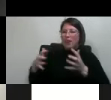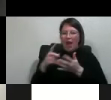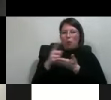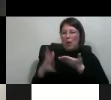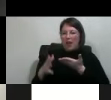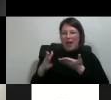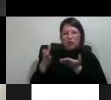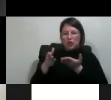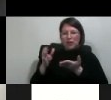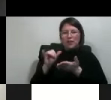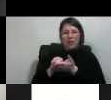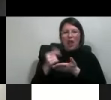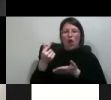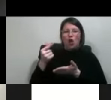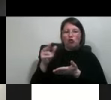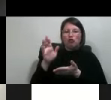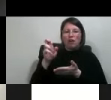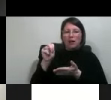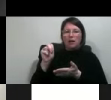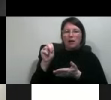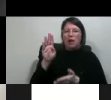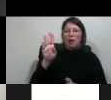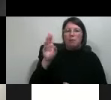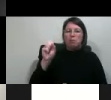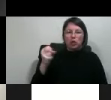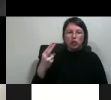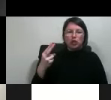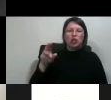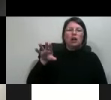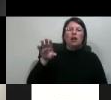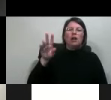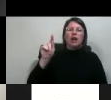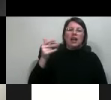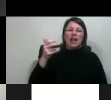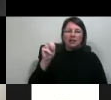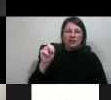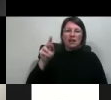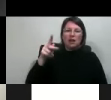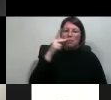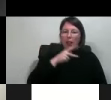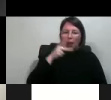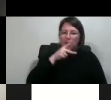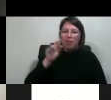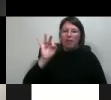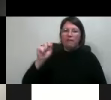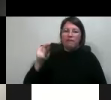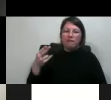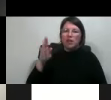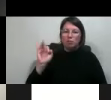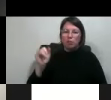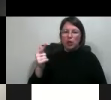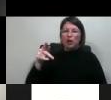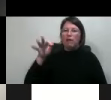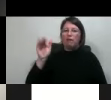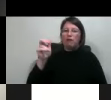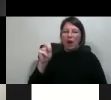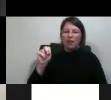January. And that's Greenbush, Kingston, Plymouth, Fitchburg, Franklin, Haverhill, Lowell, and Needham. And please